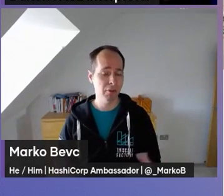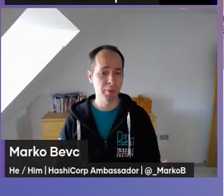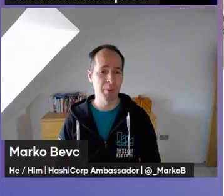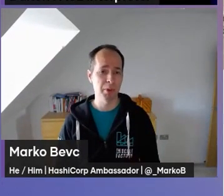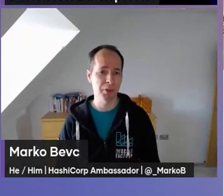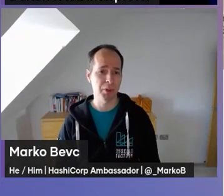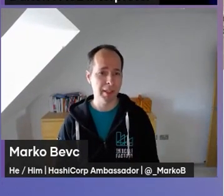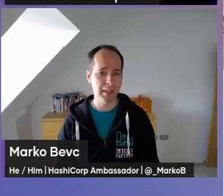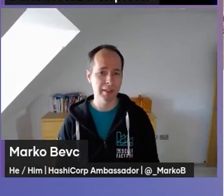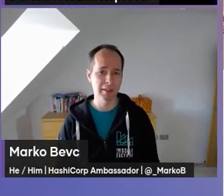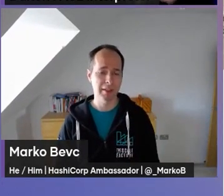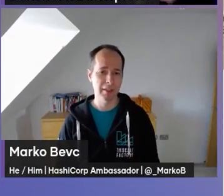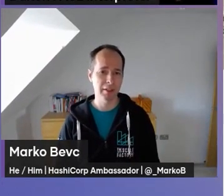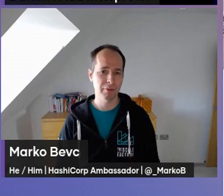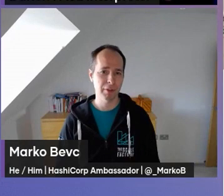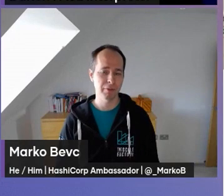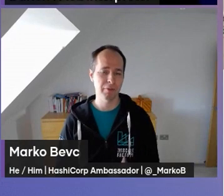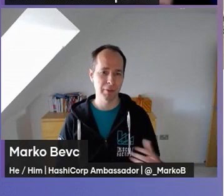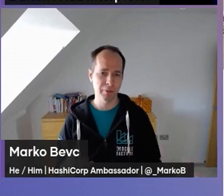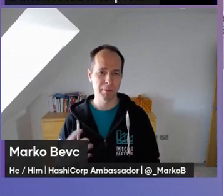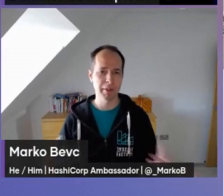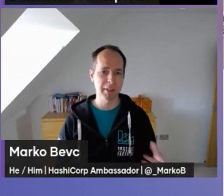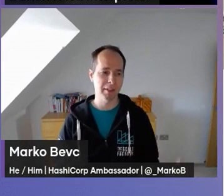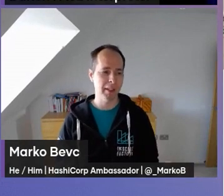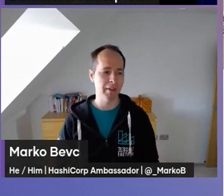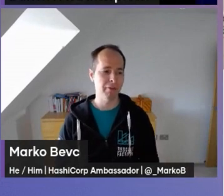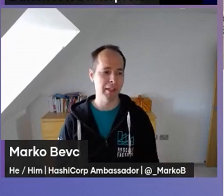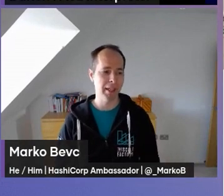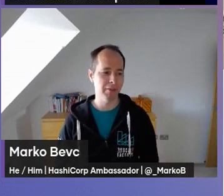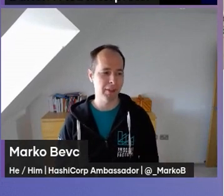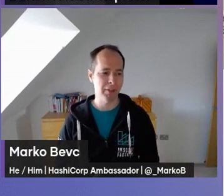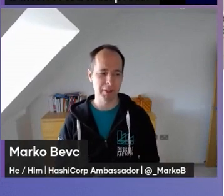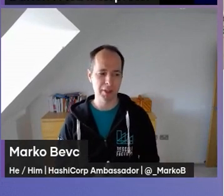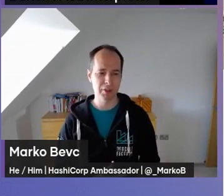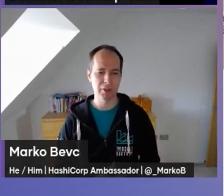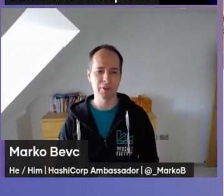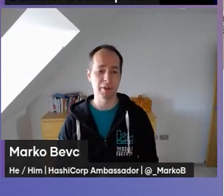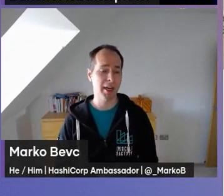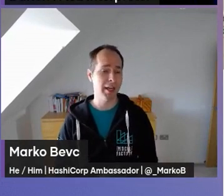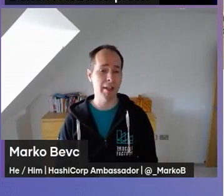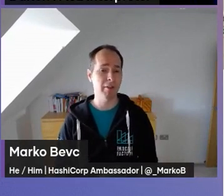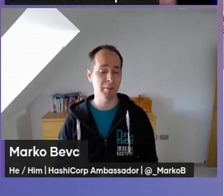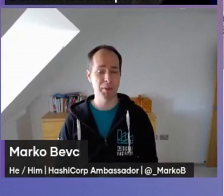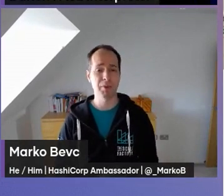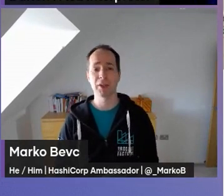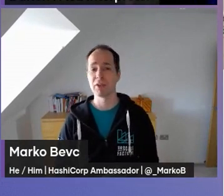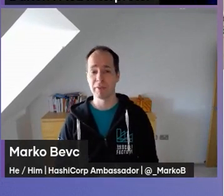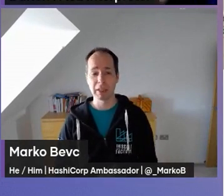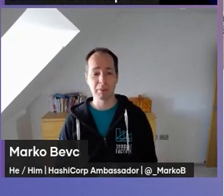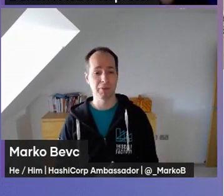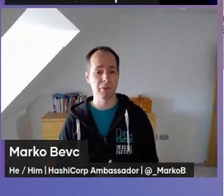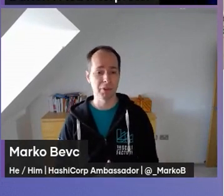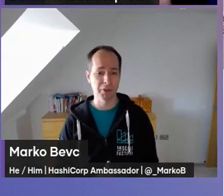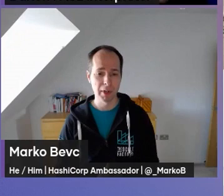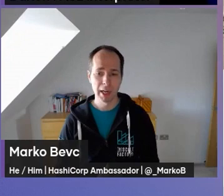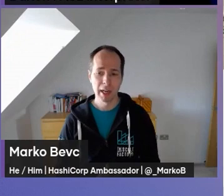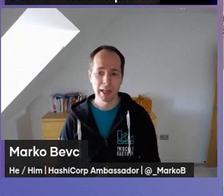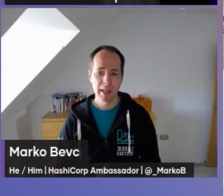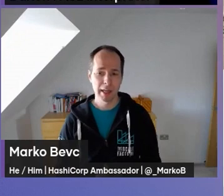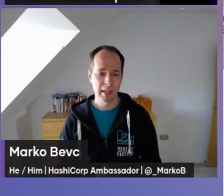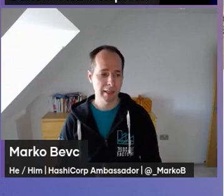go out of proportion quite easily if there isn't kind of any kind of standardization or higher level of abstraction available for